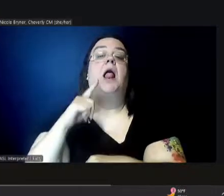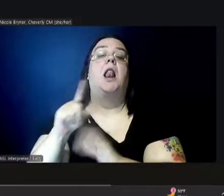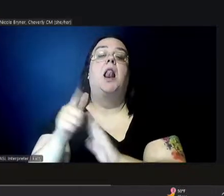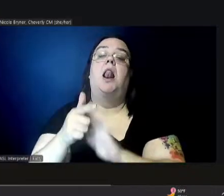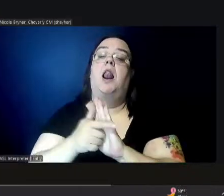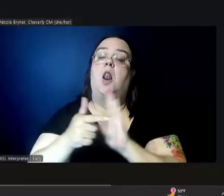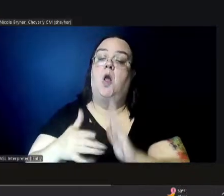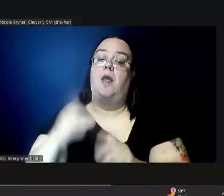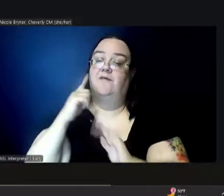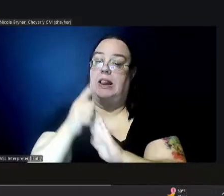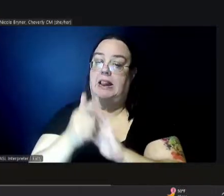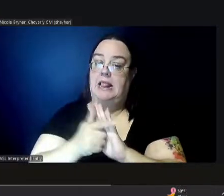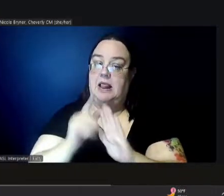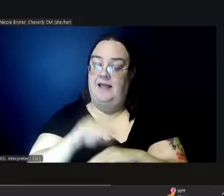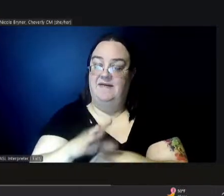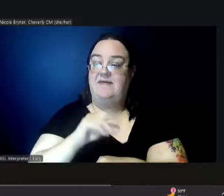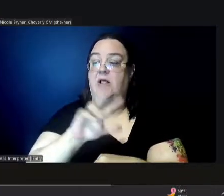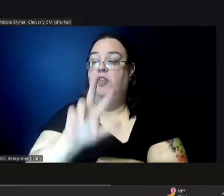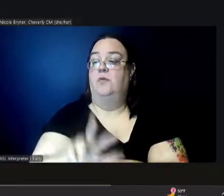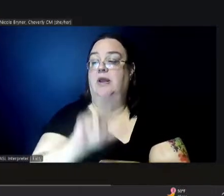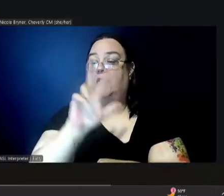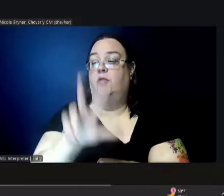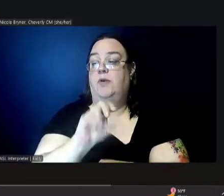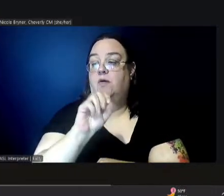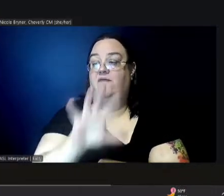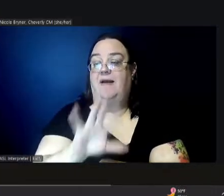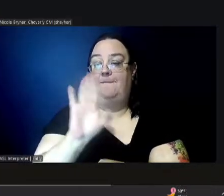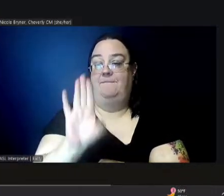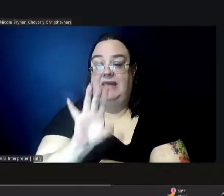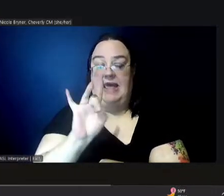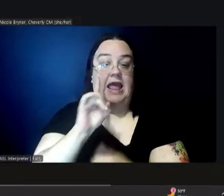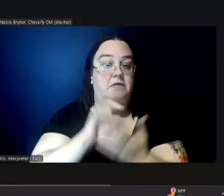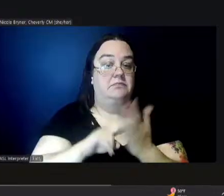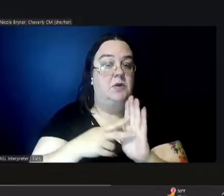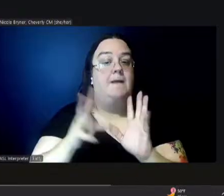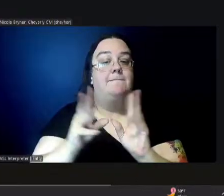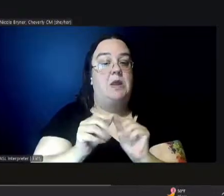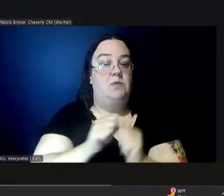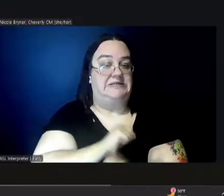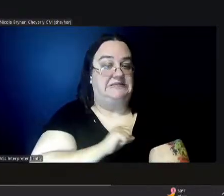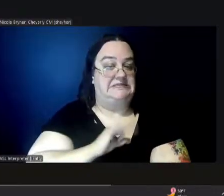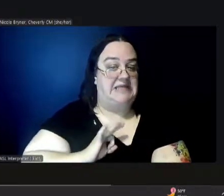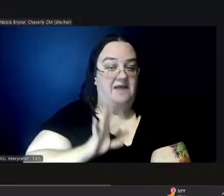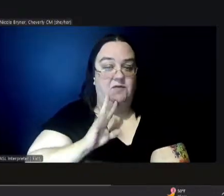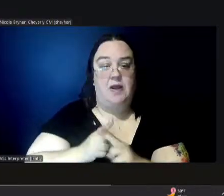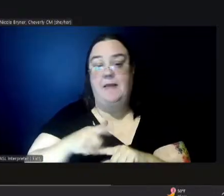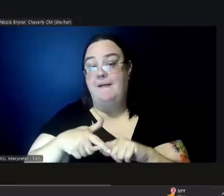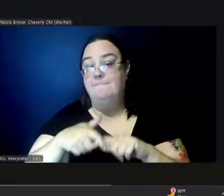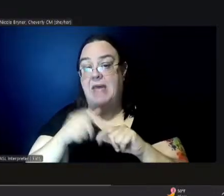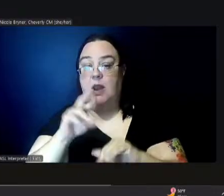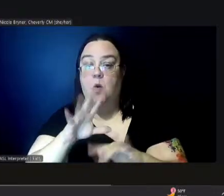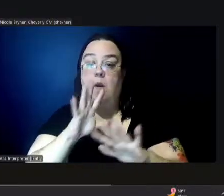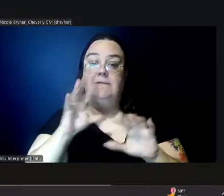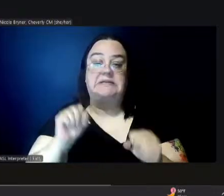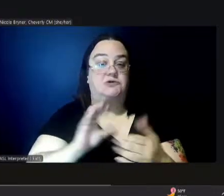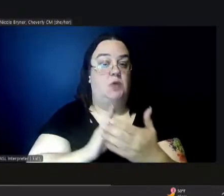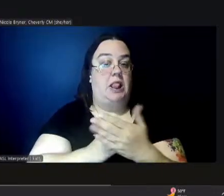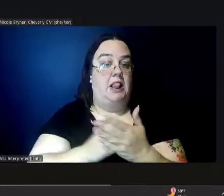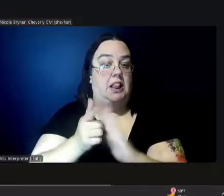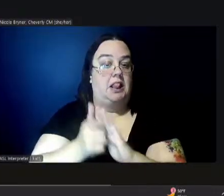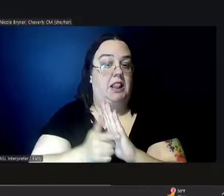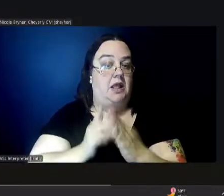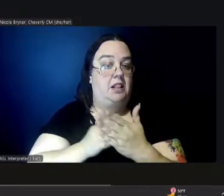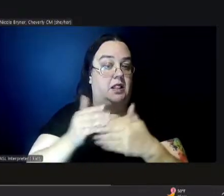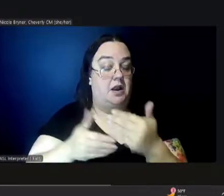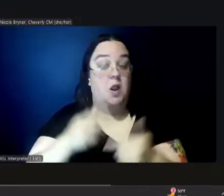reason cited was 305B8, to consult with staff about pending or potential litigation. Those present in the